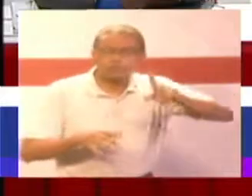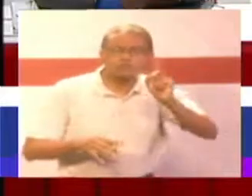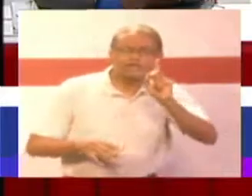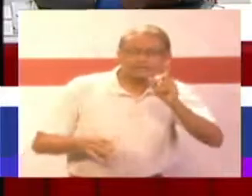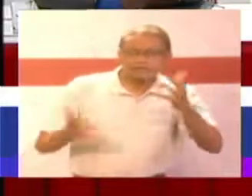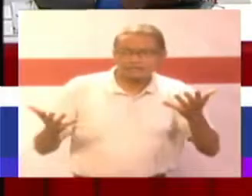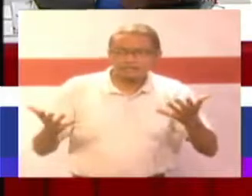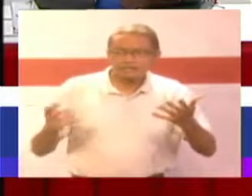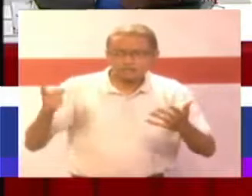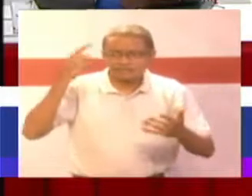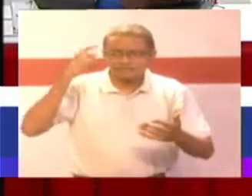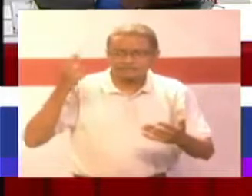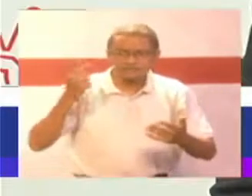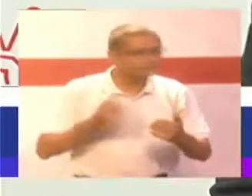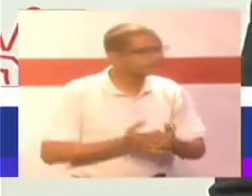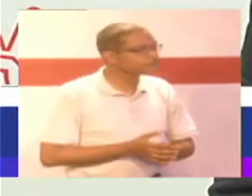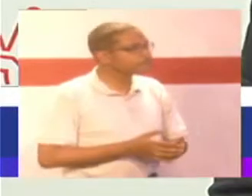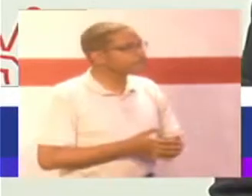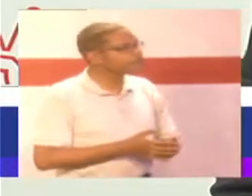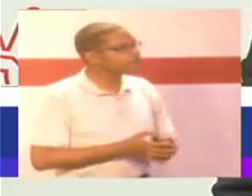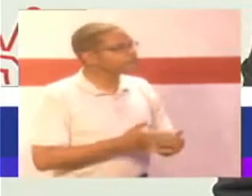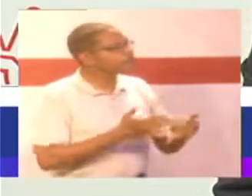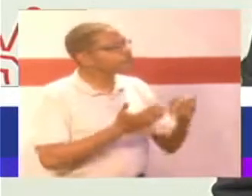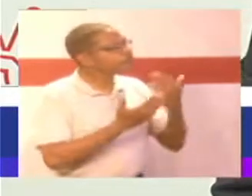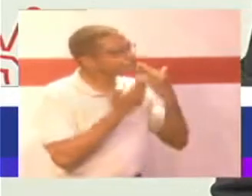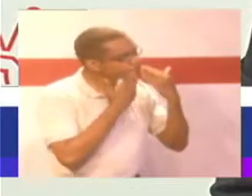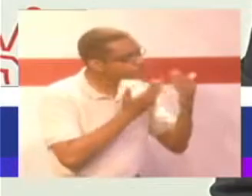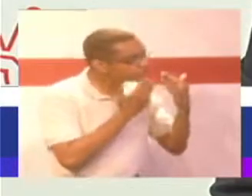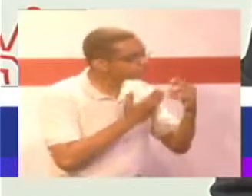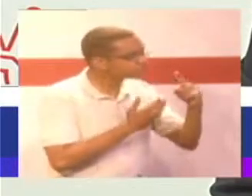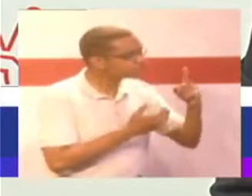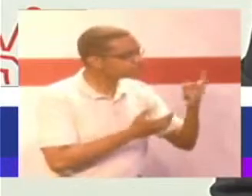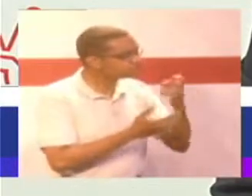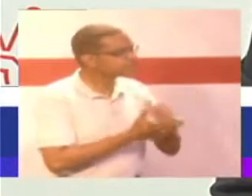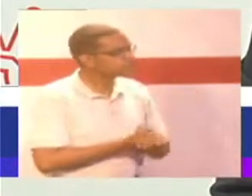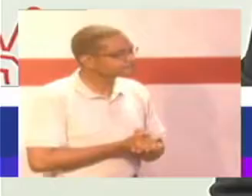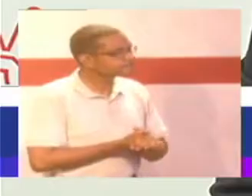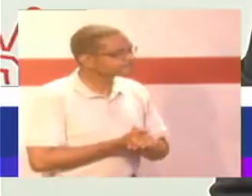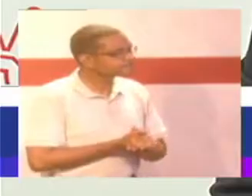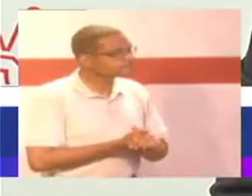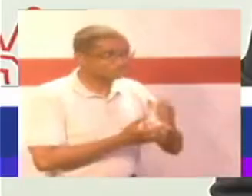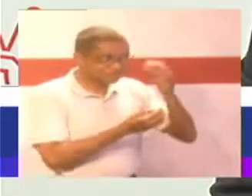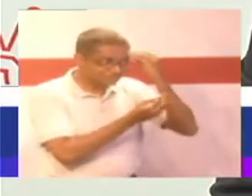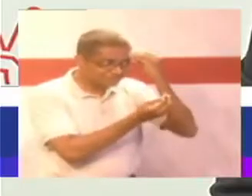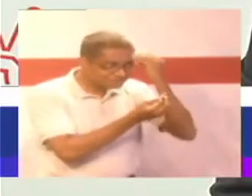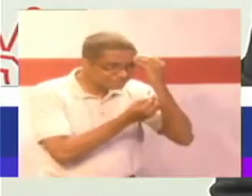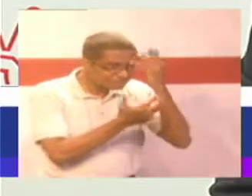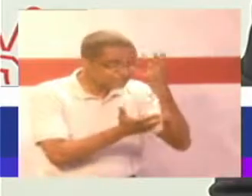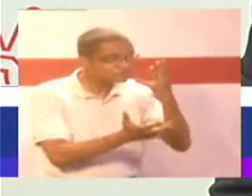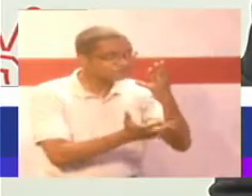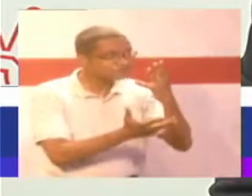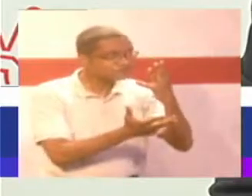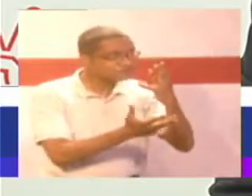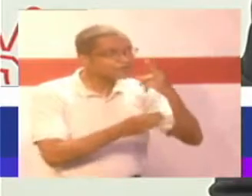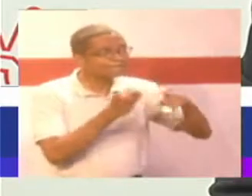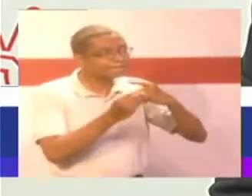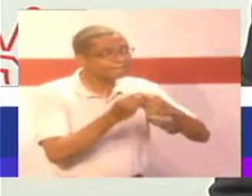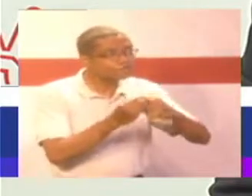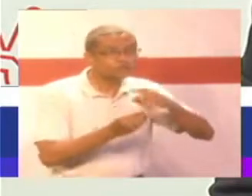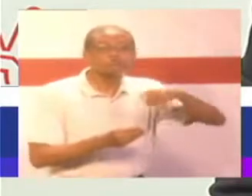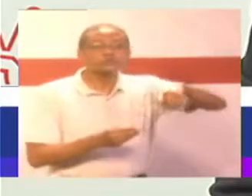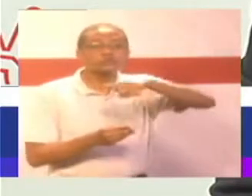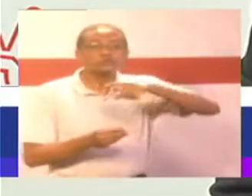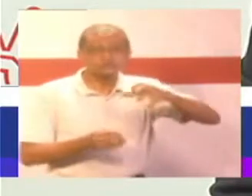Good morning. Thank you very much, Ms. McIntosh. The information regarding the actual